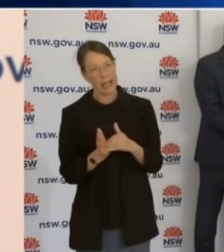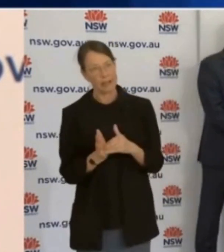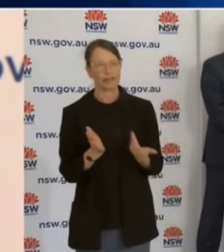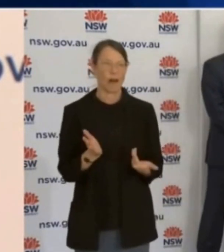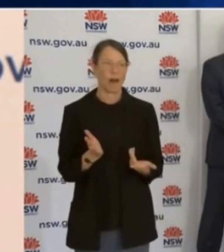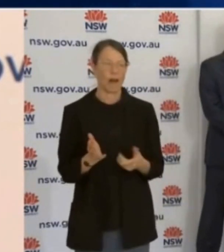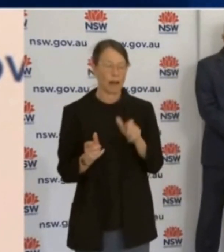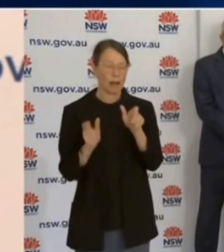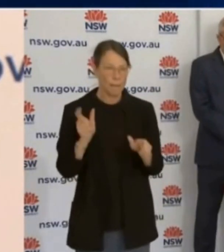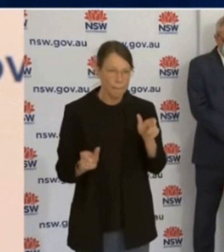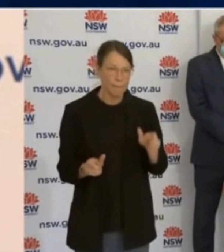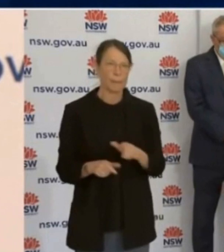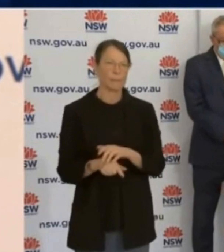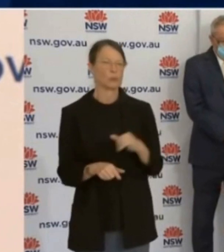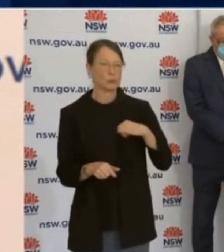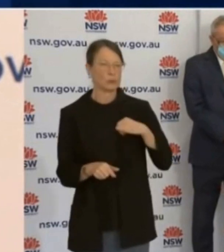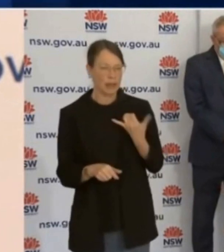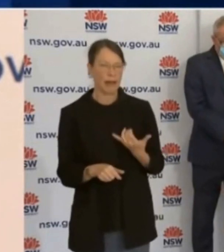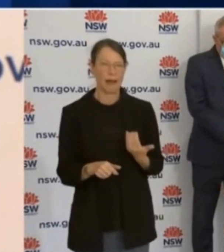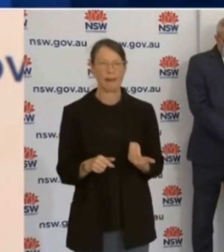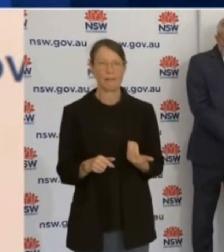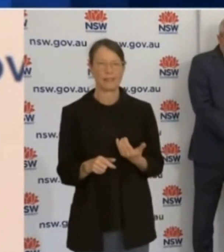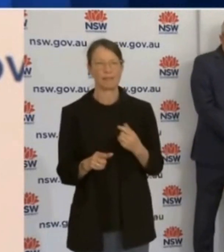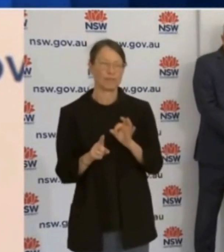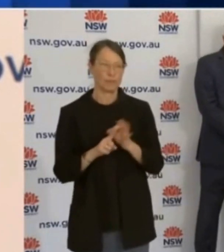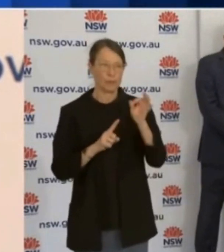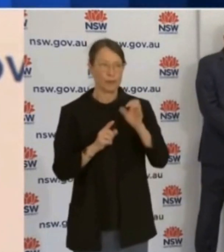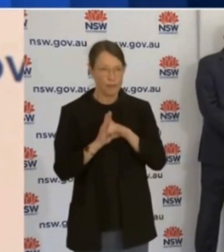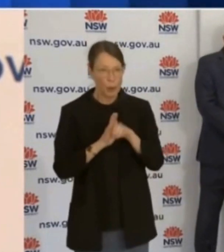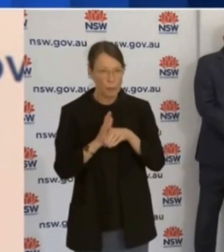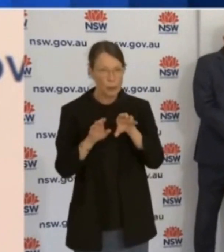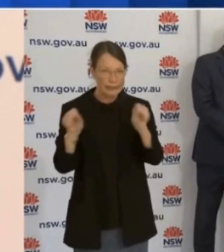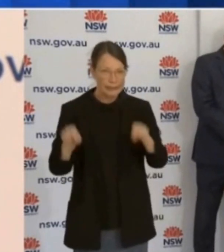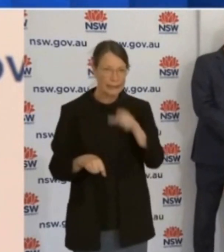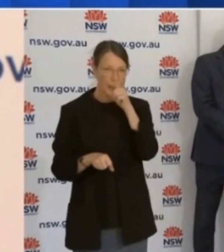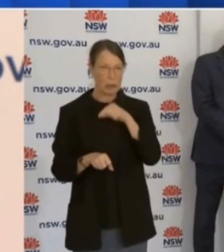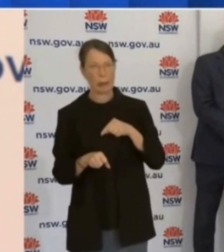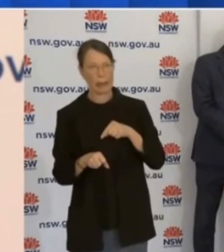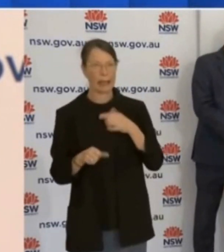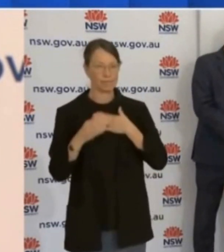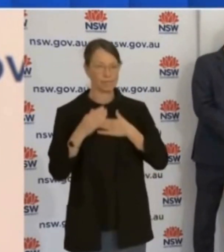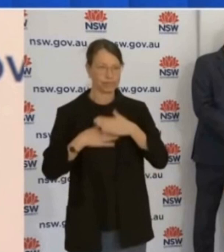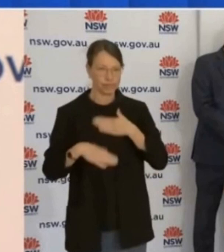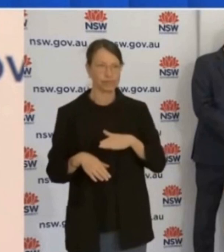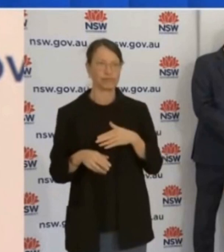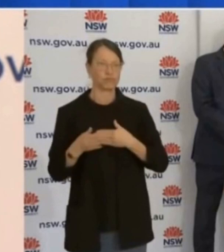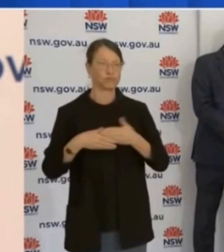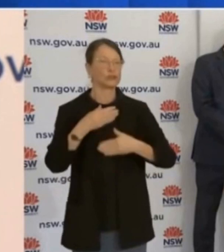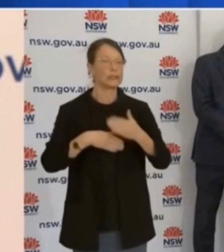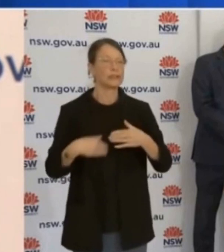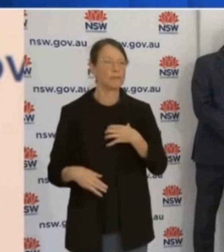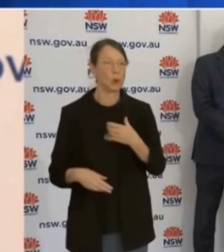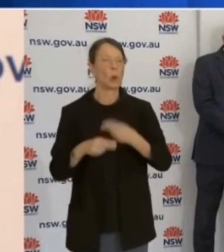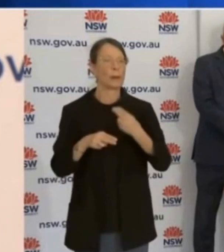upgrade to cope with the demand. And please know, most importantly, that during a time when your industry isn't able to